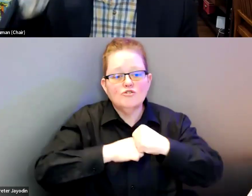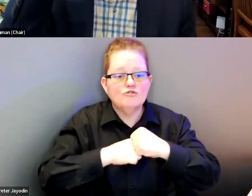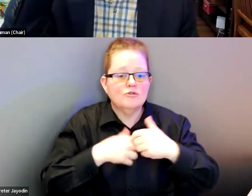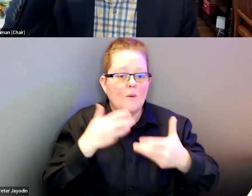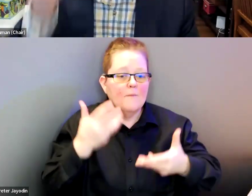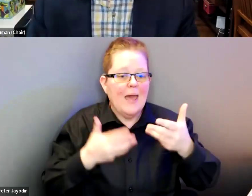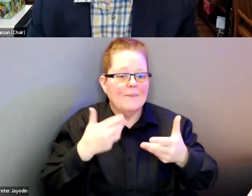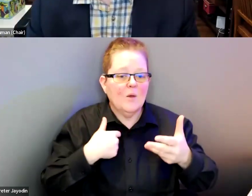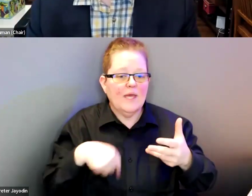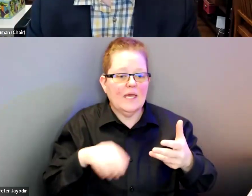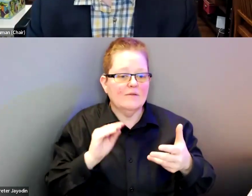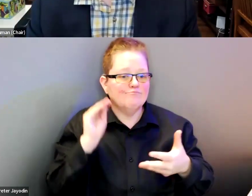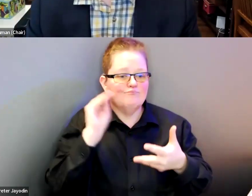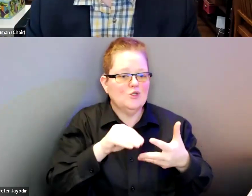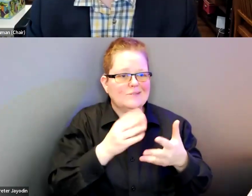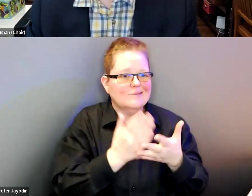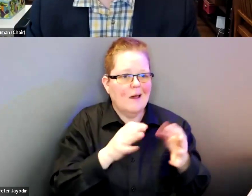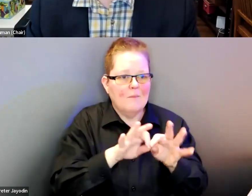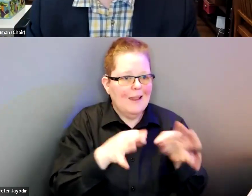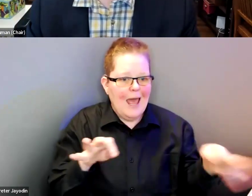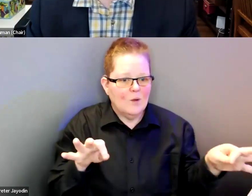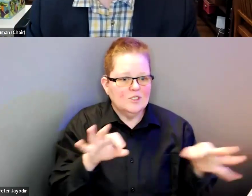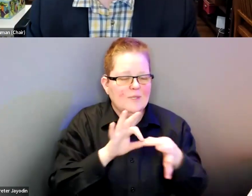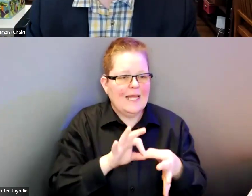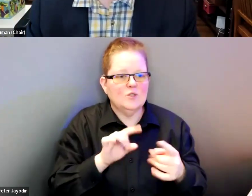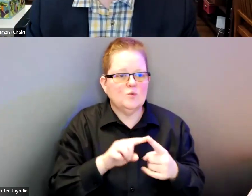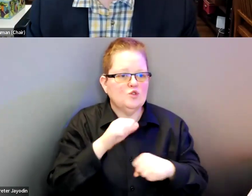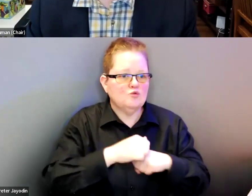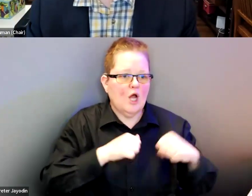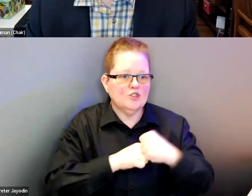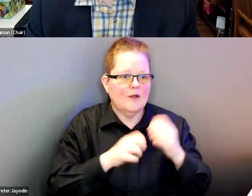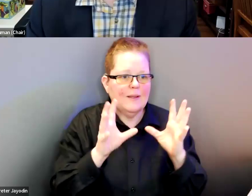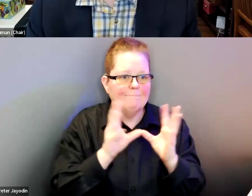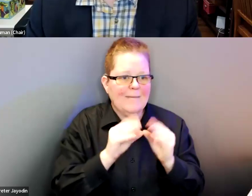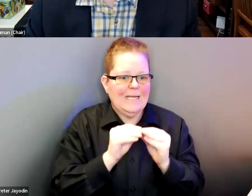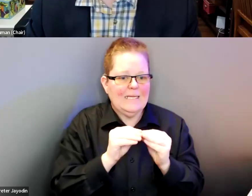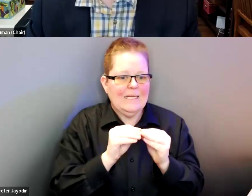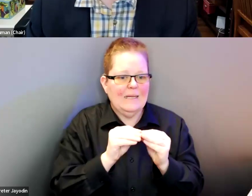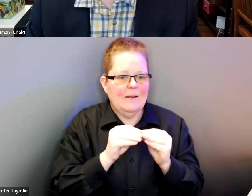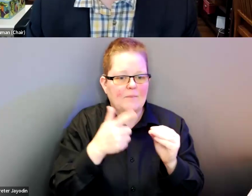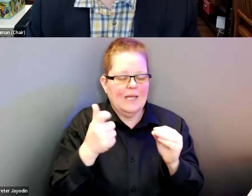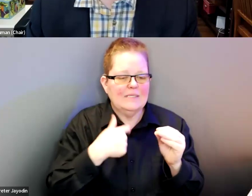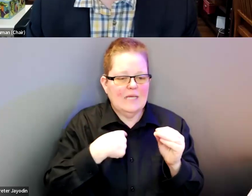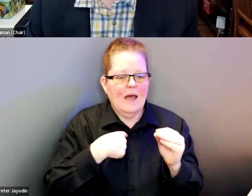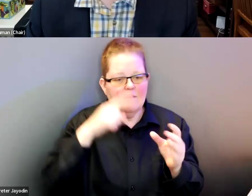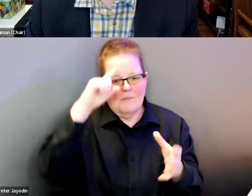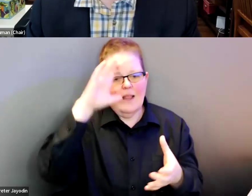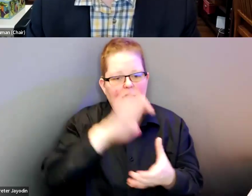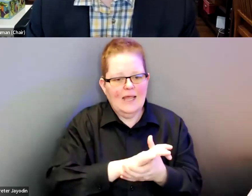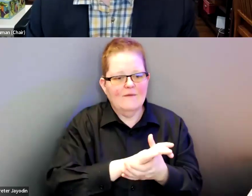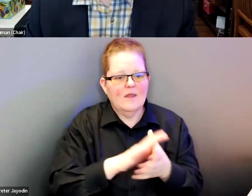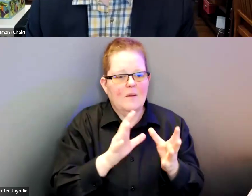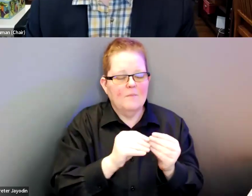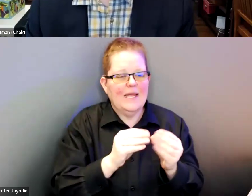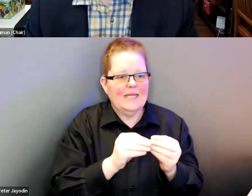terms of, you know, the structure of the meetings, because I believe the meetings are limited to time as well. So